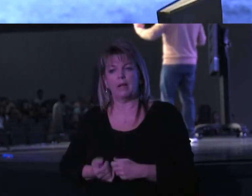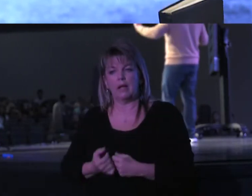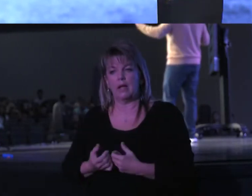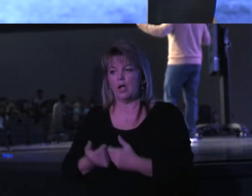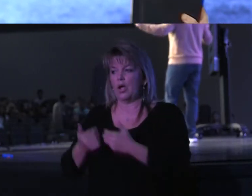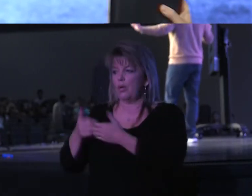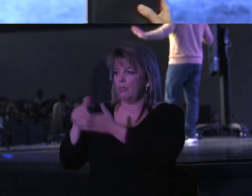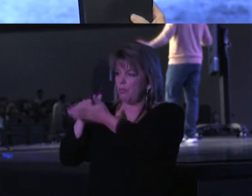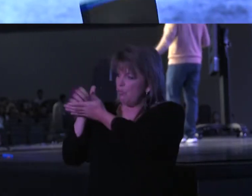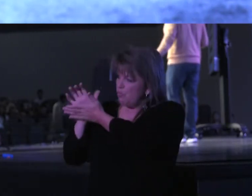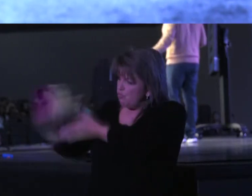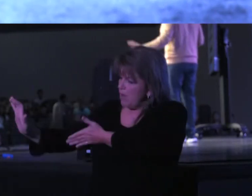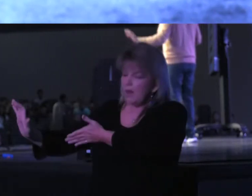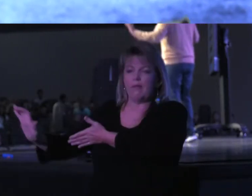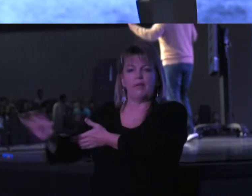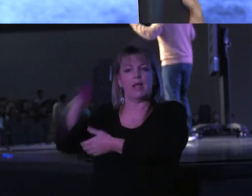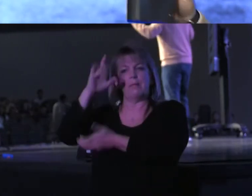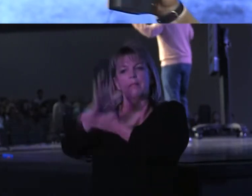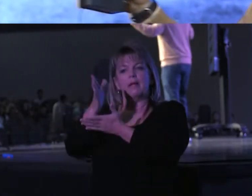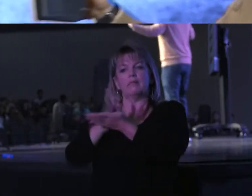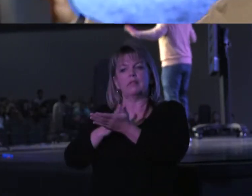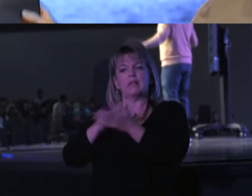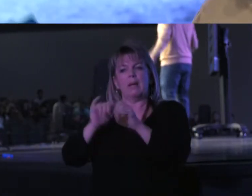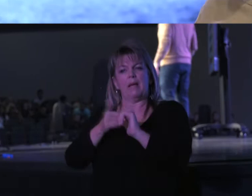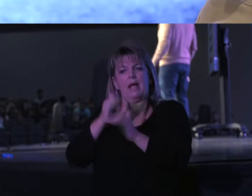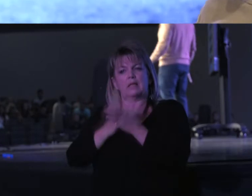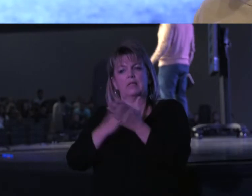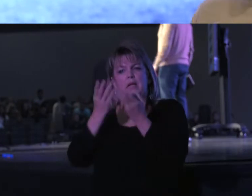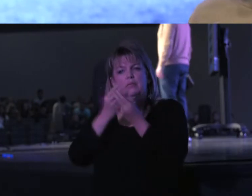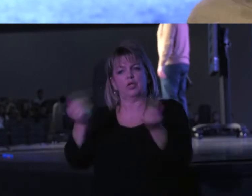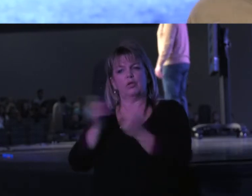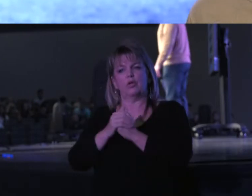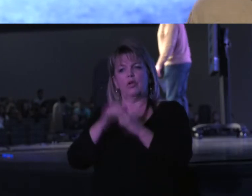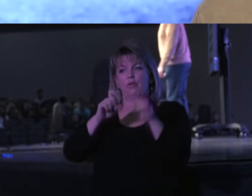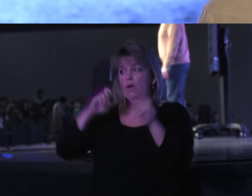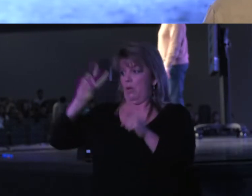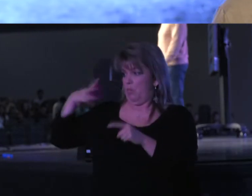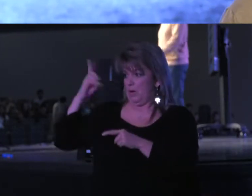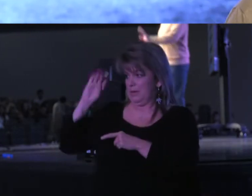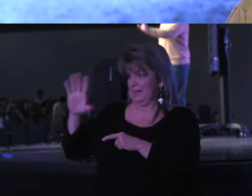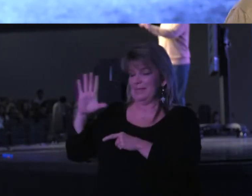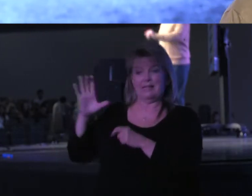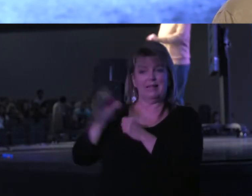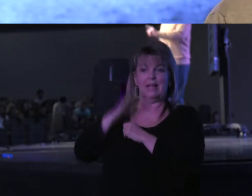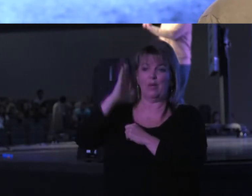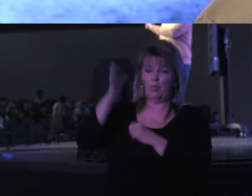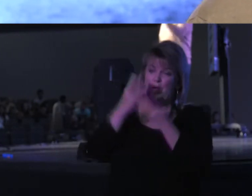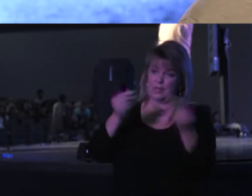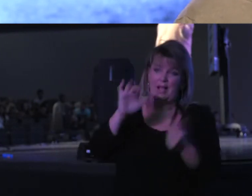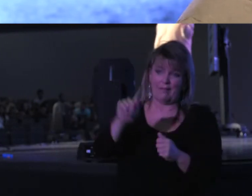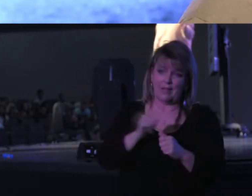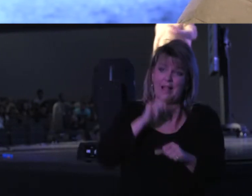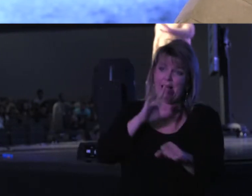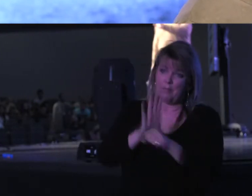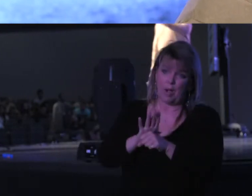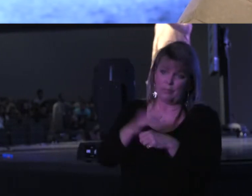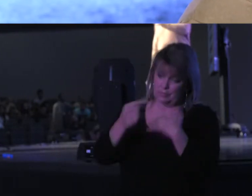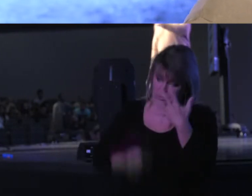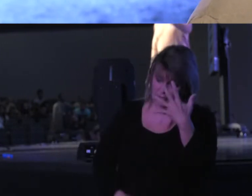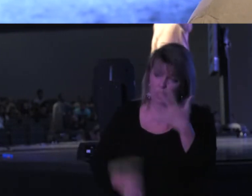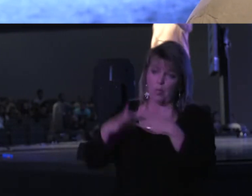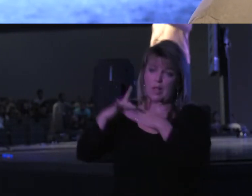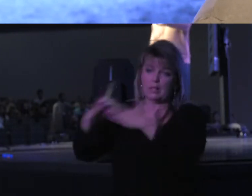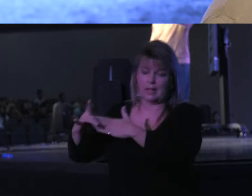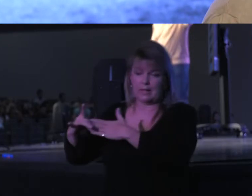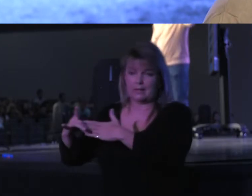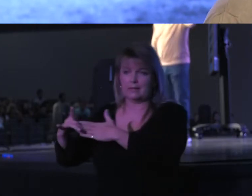it, and believing somehow that some solution from Washington is going to solve it. And I promise you, all that will lead